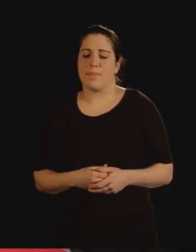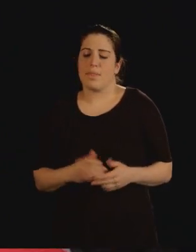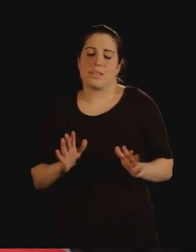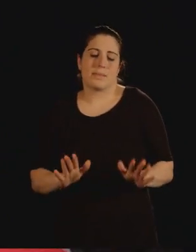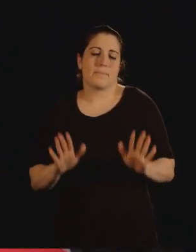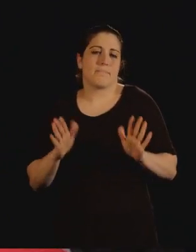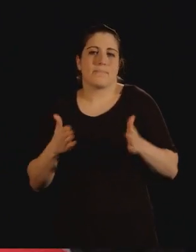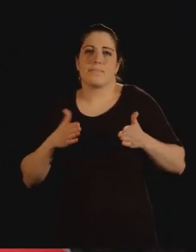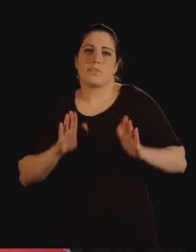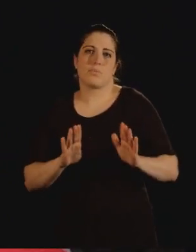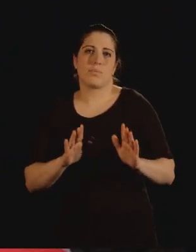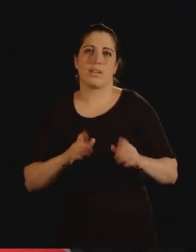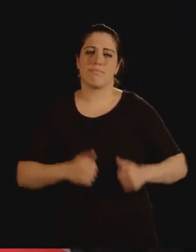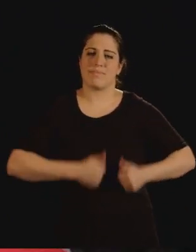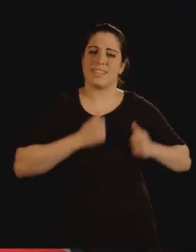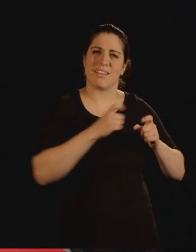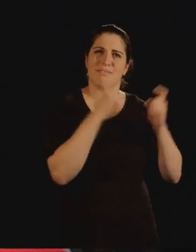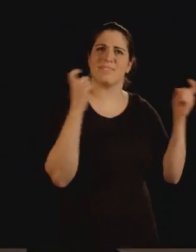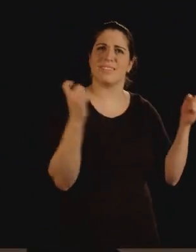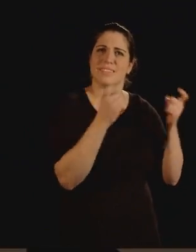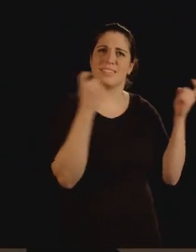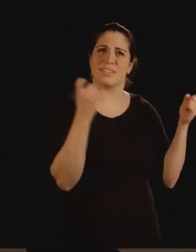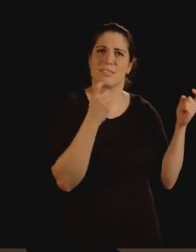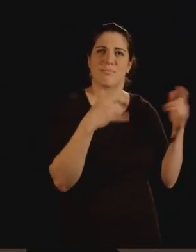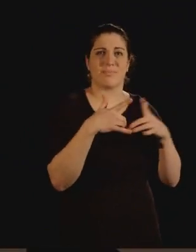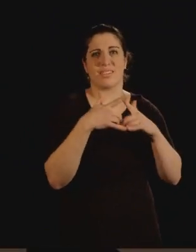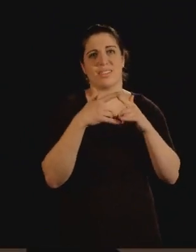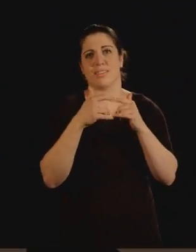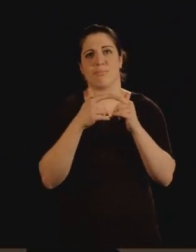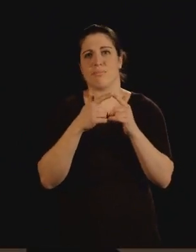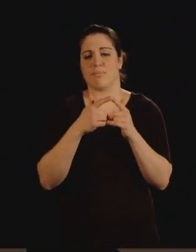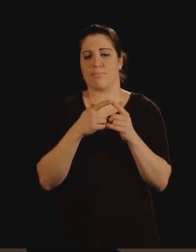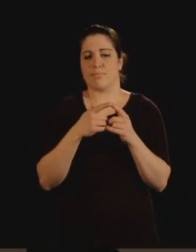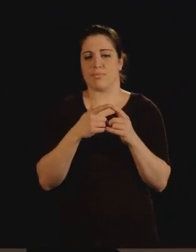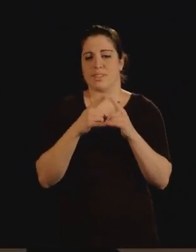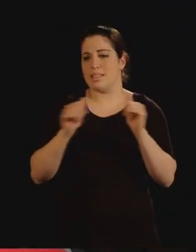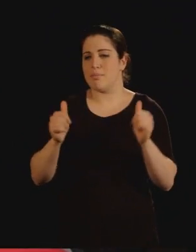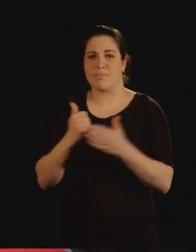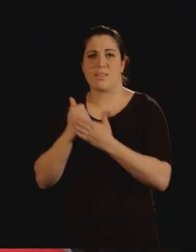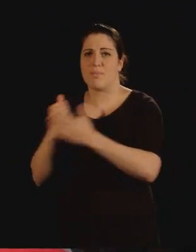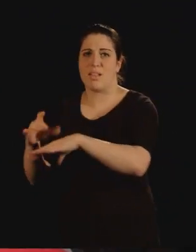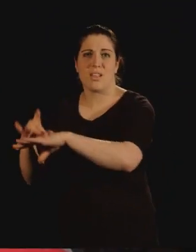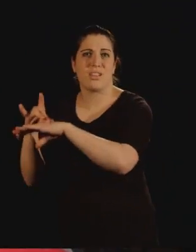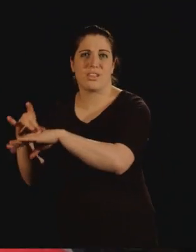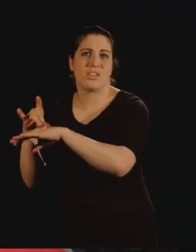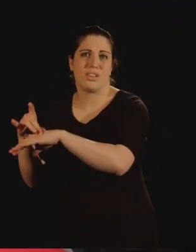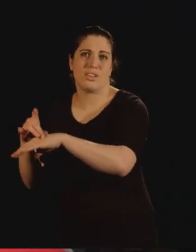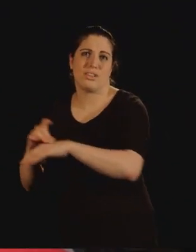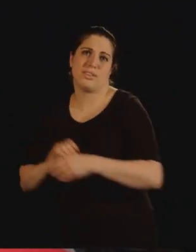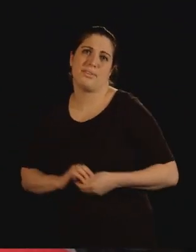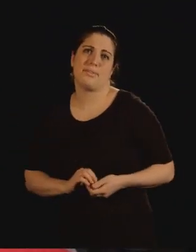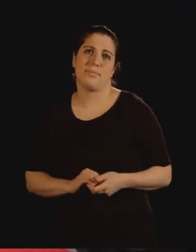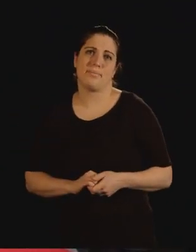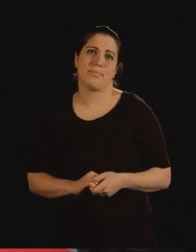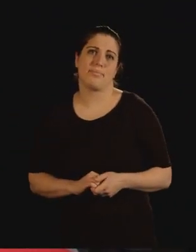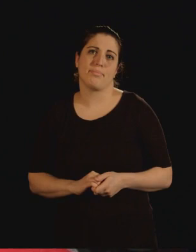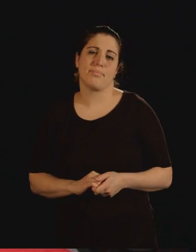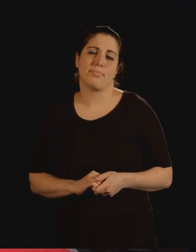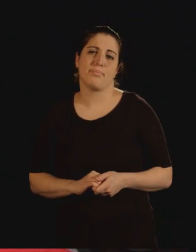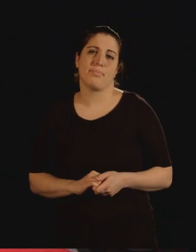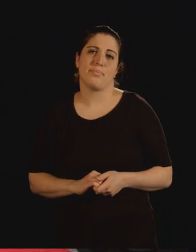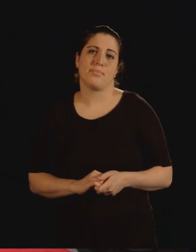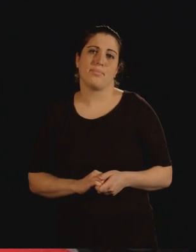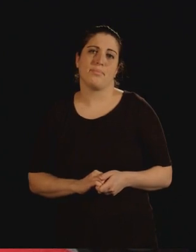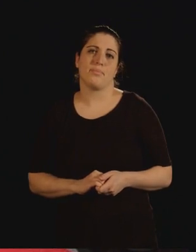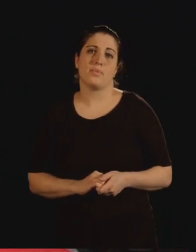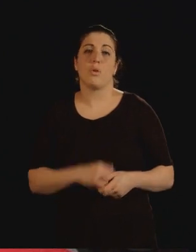It's a fabulous way to honor your legacy for generations to come. Okay, so while it's true